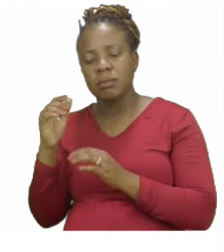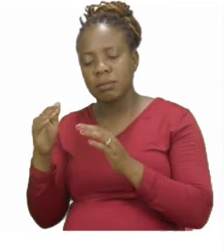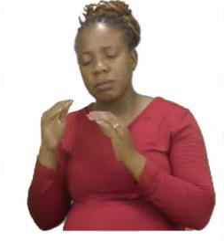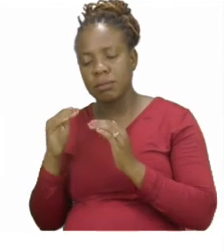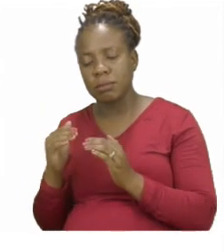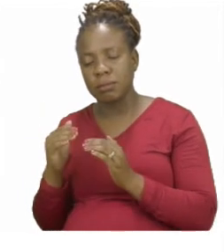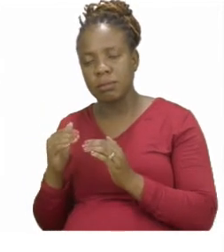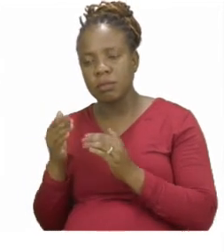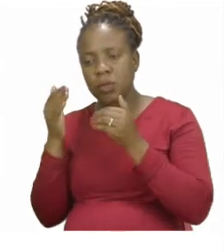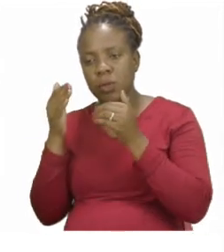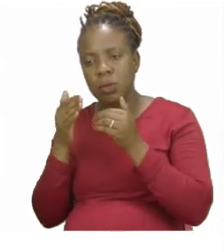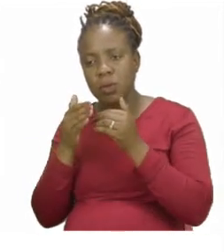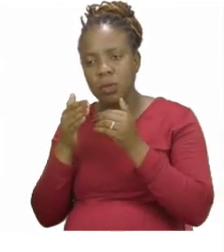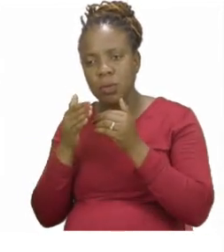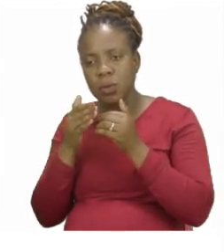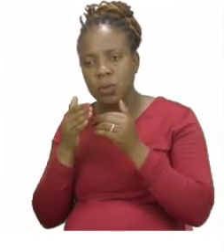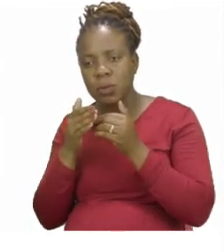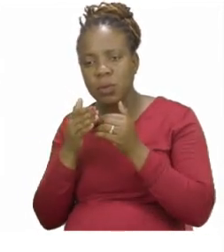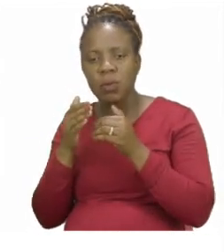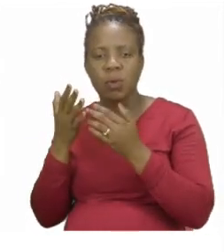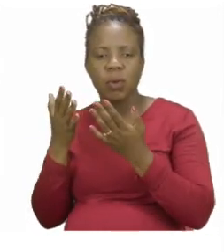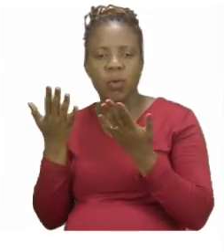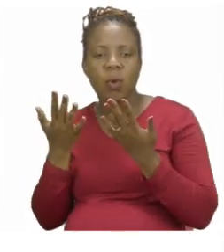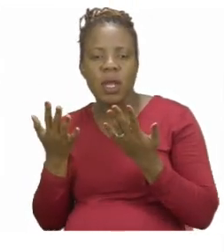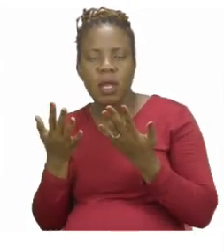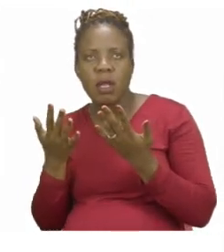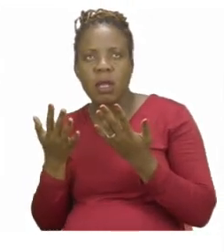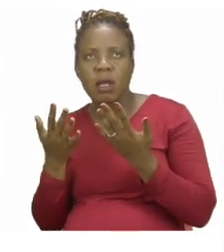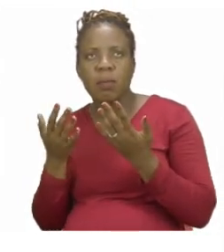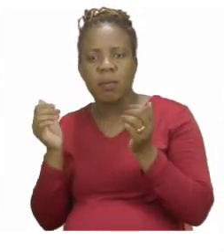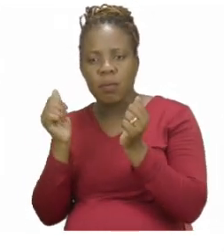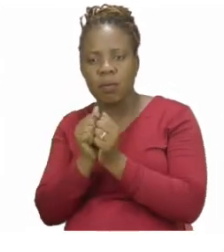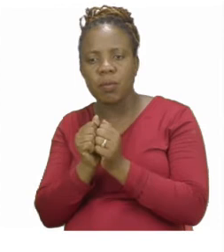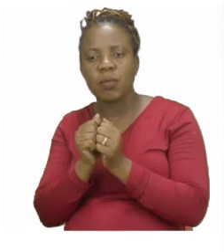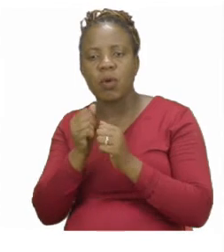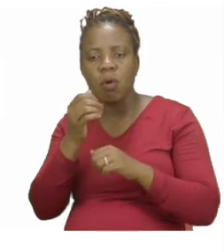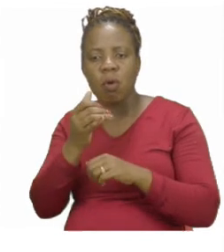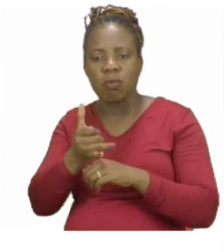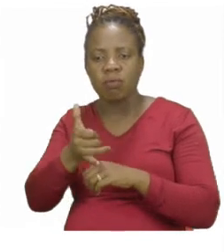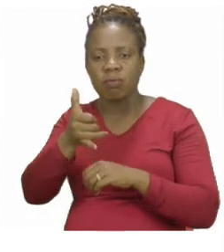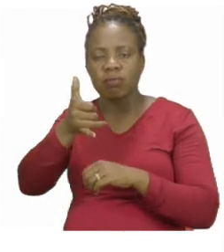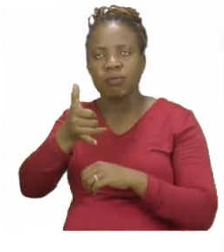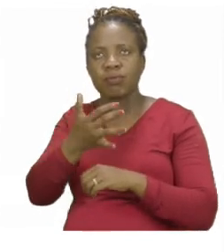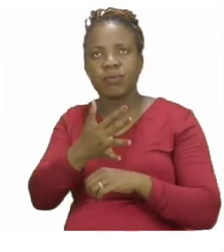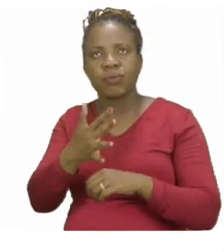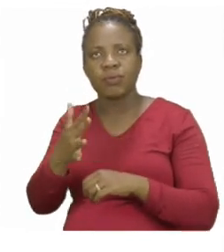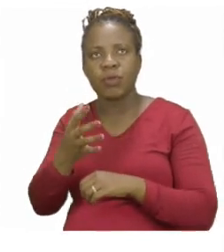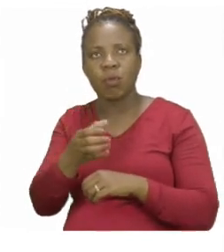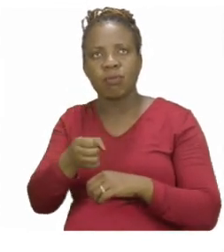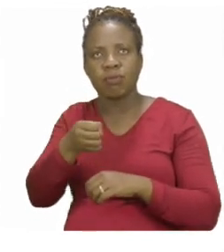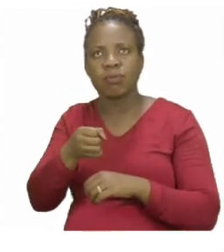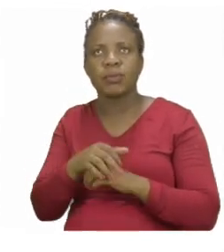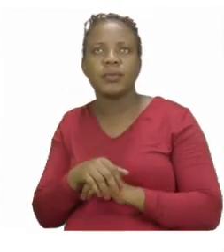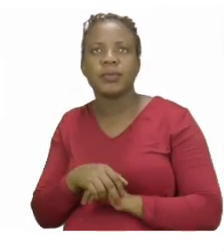its relation to the water jug? So, the first one